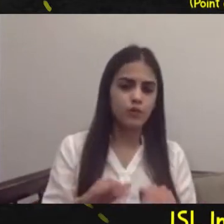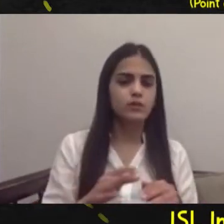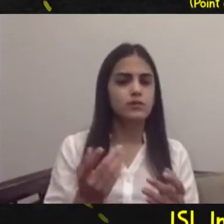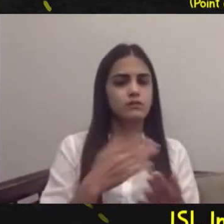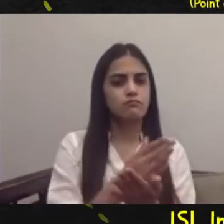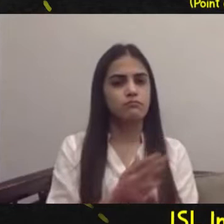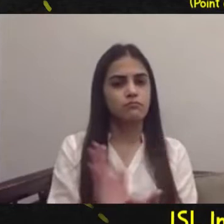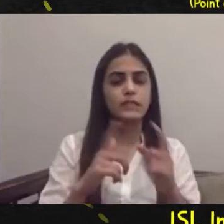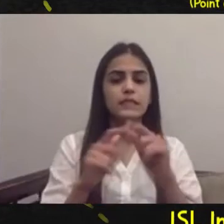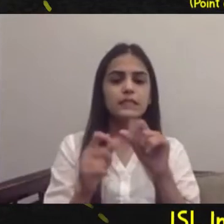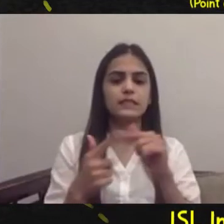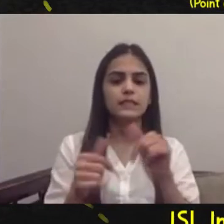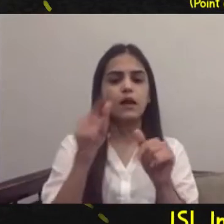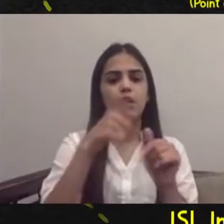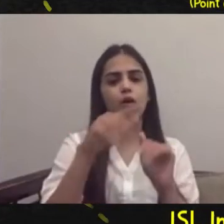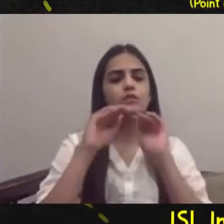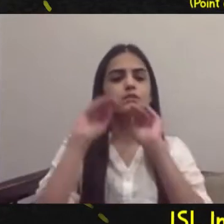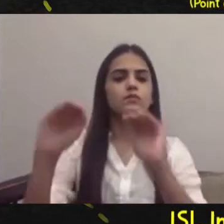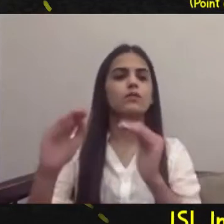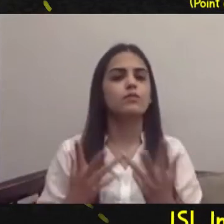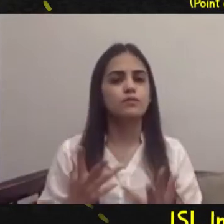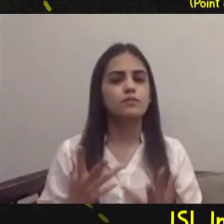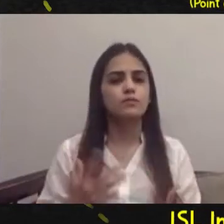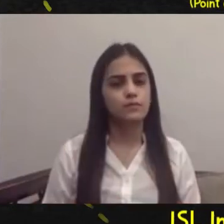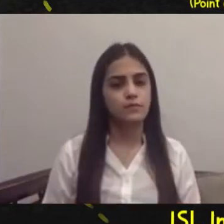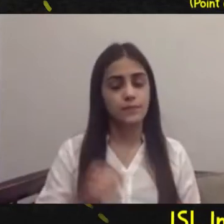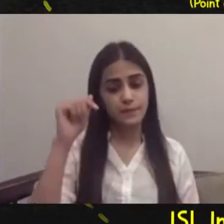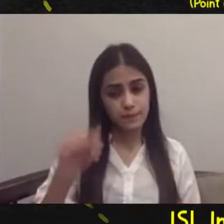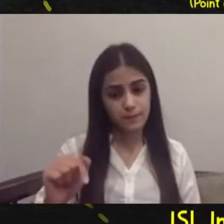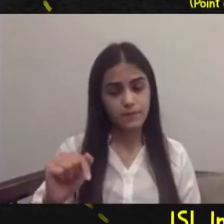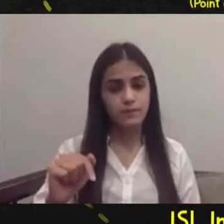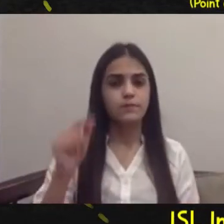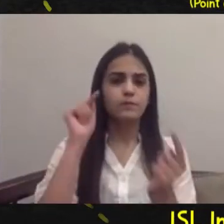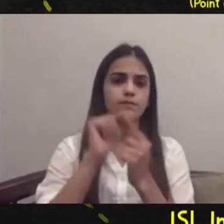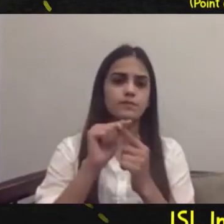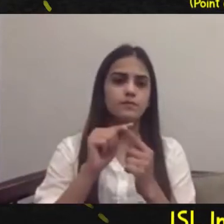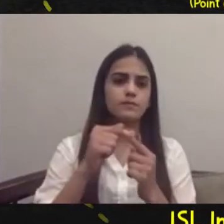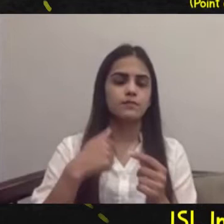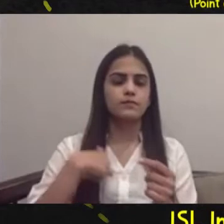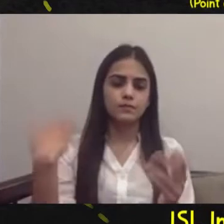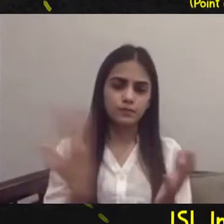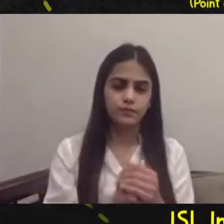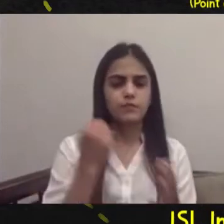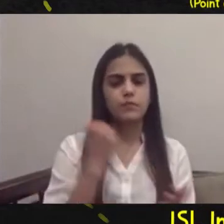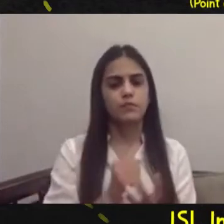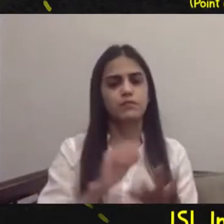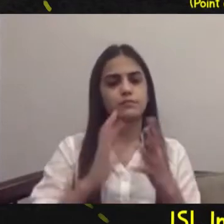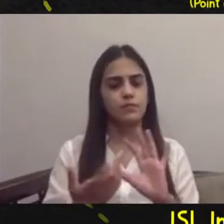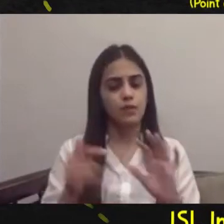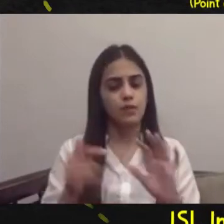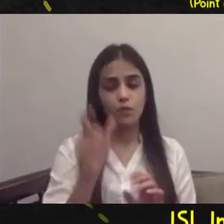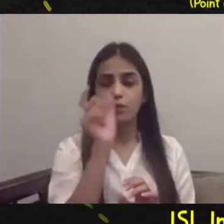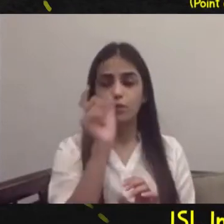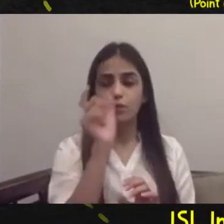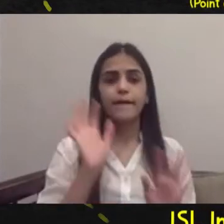do you have to support that? So that is actually the point that I was trying to make, that words have